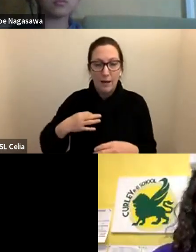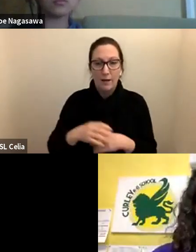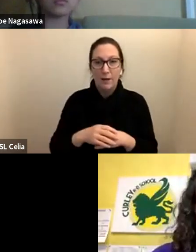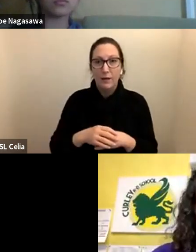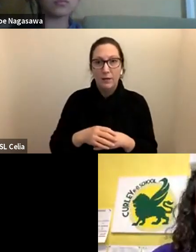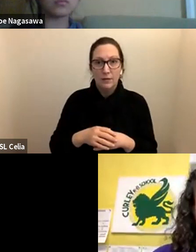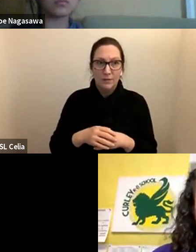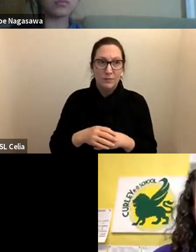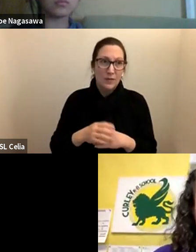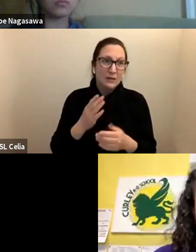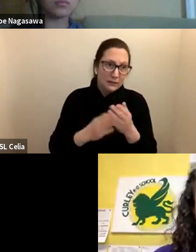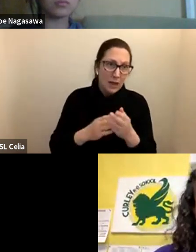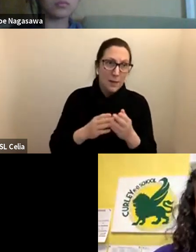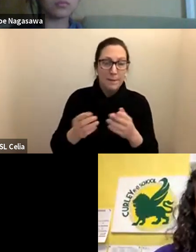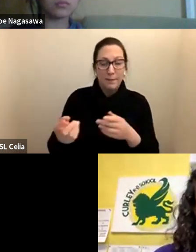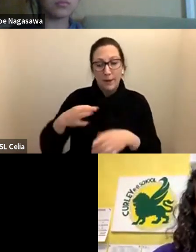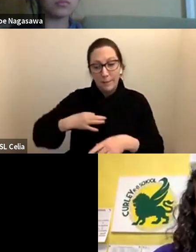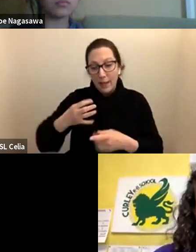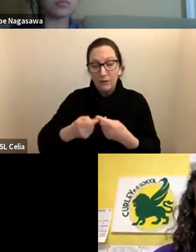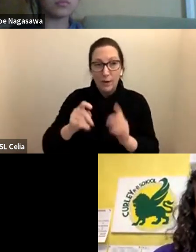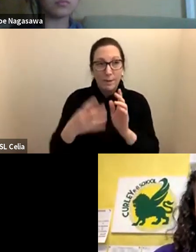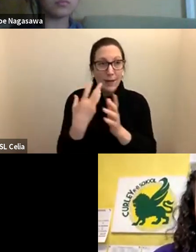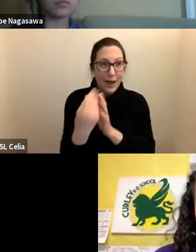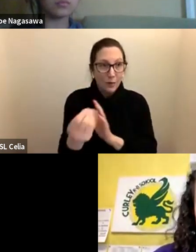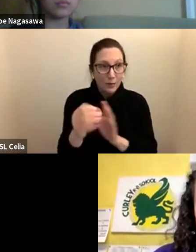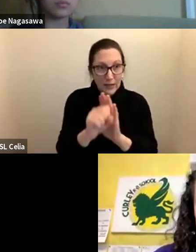of state and other factors.